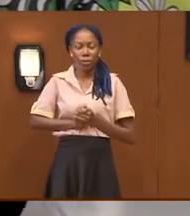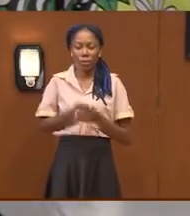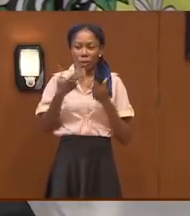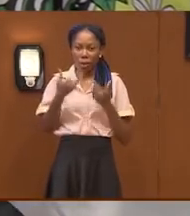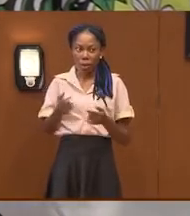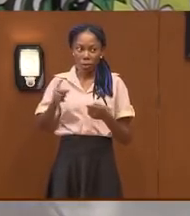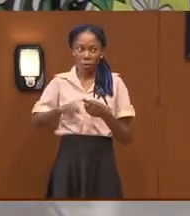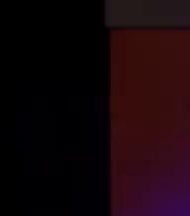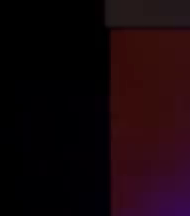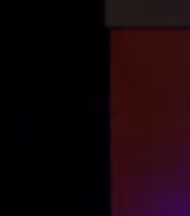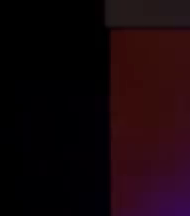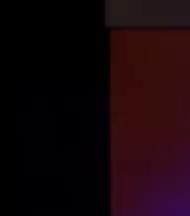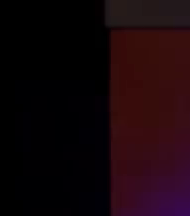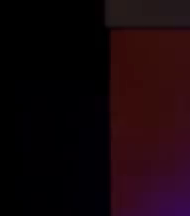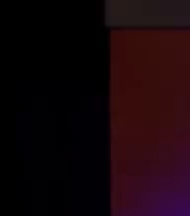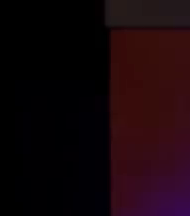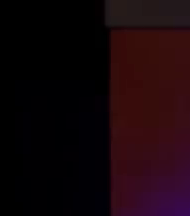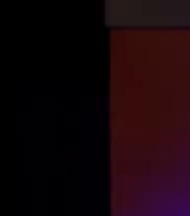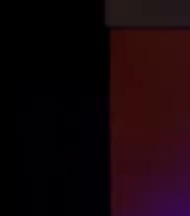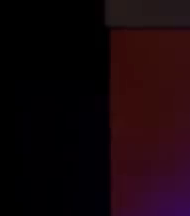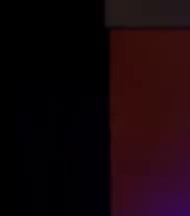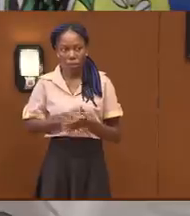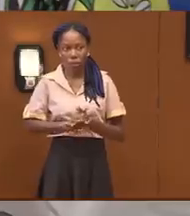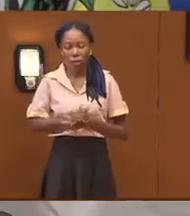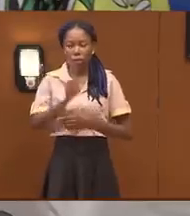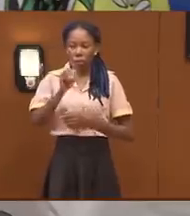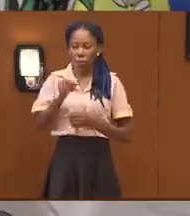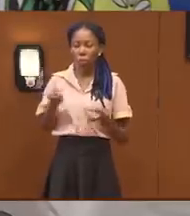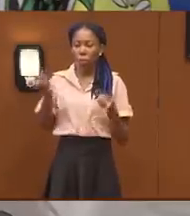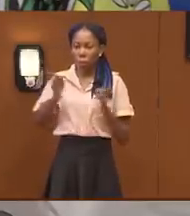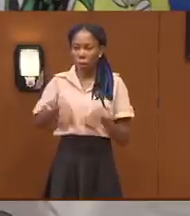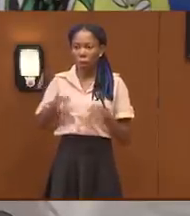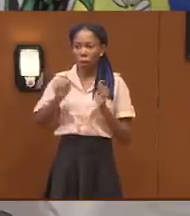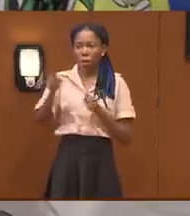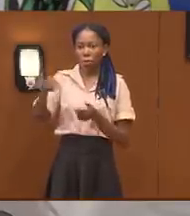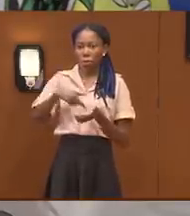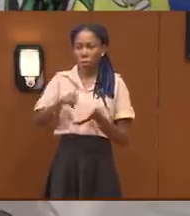practical. You're entitled to your money for now. So when can you raise the money?